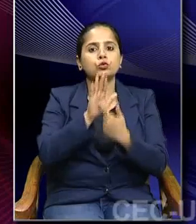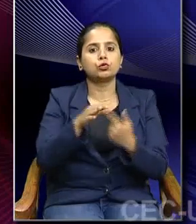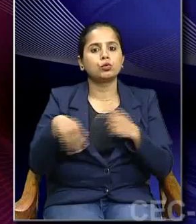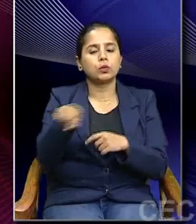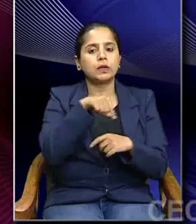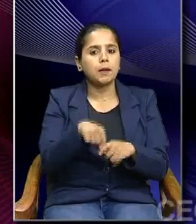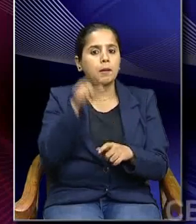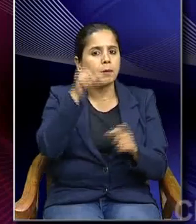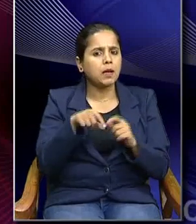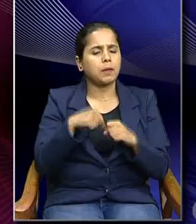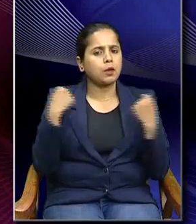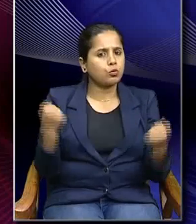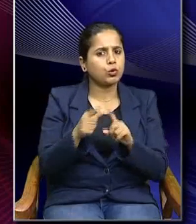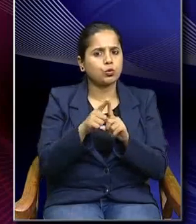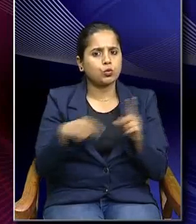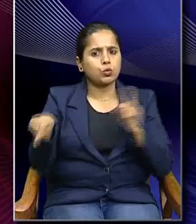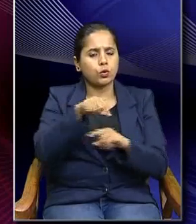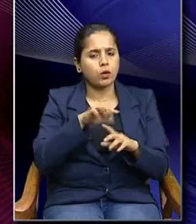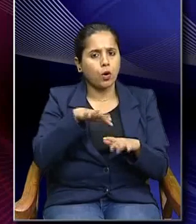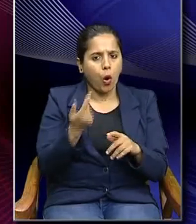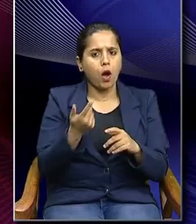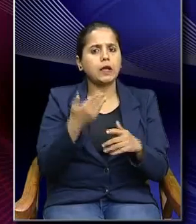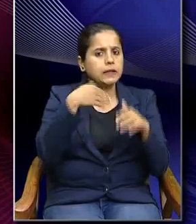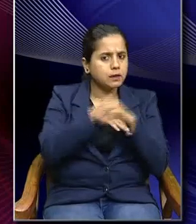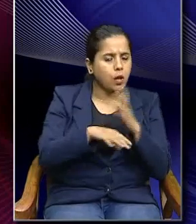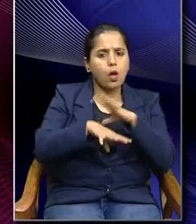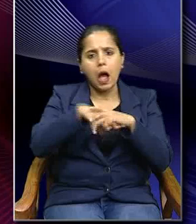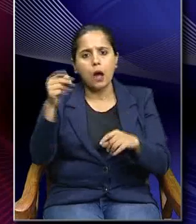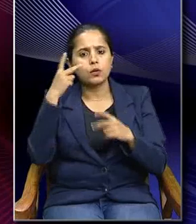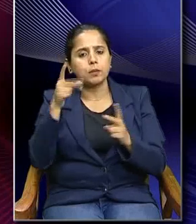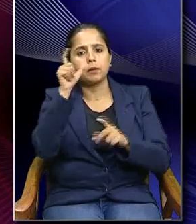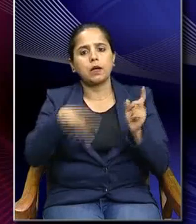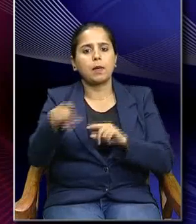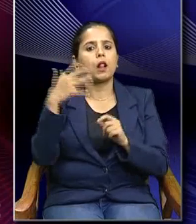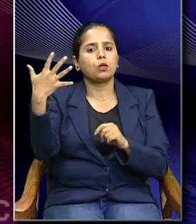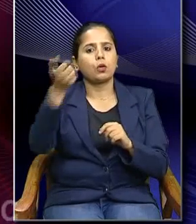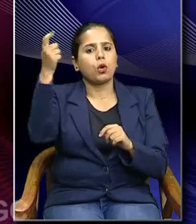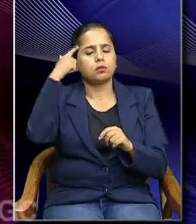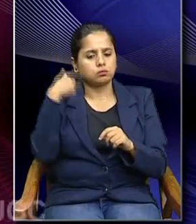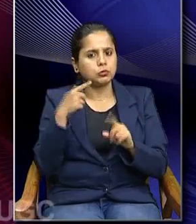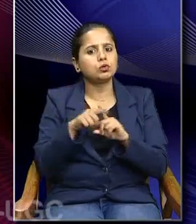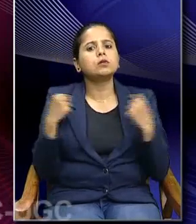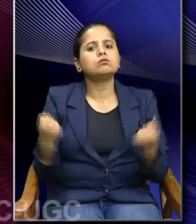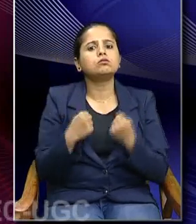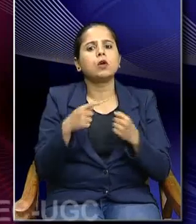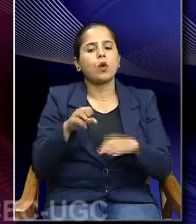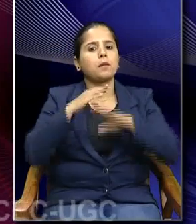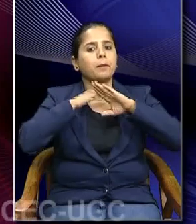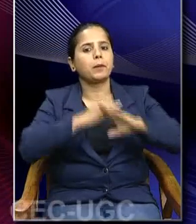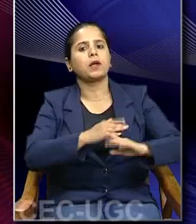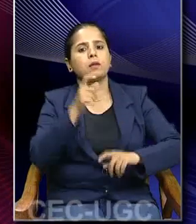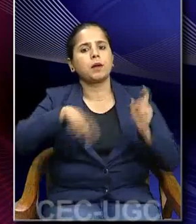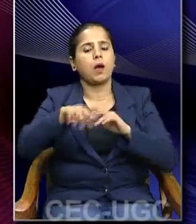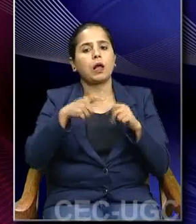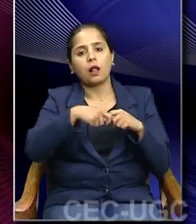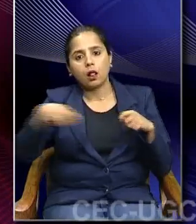action taken implicitly or explicitly by public authorities in order to prevent,